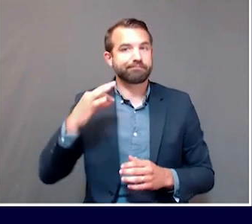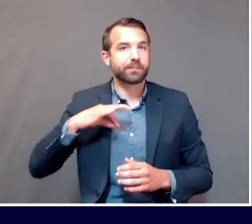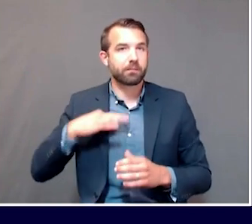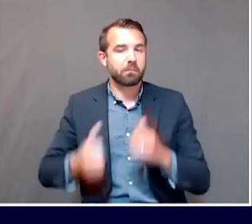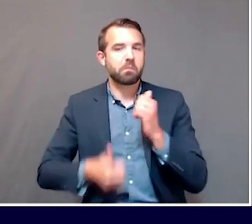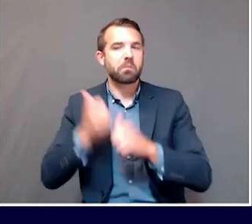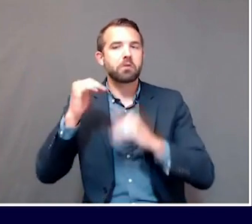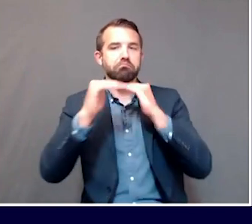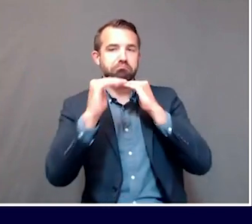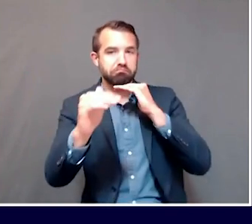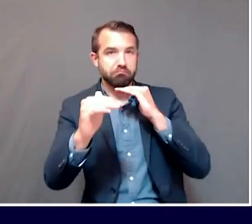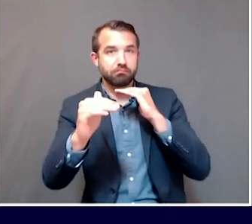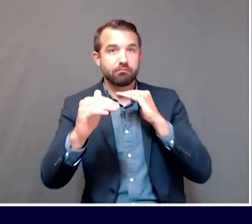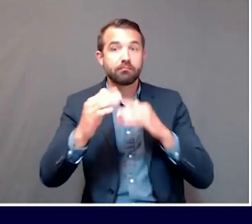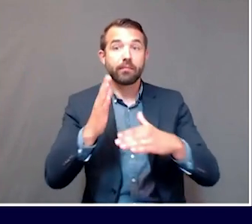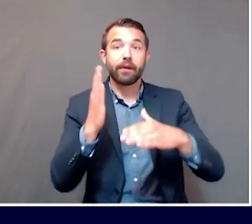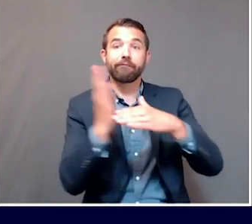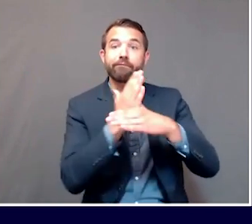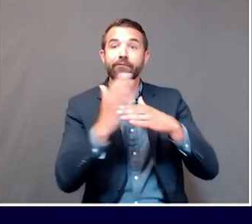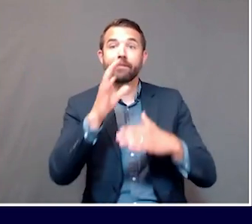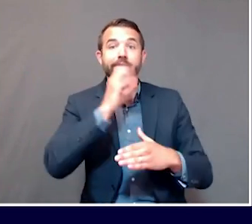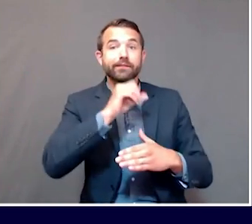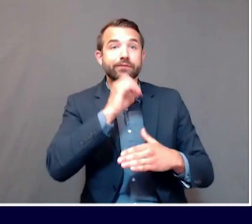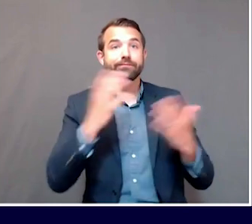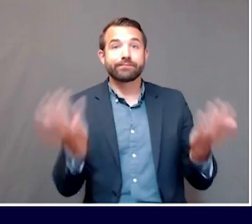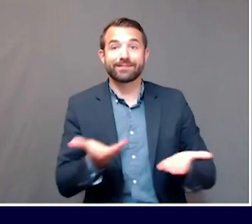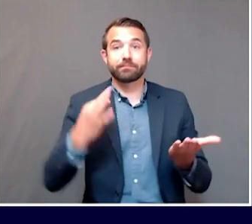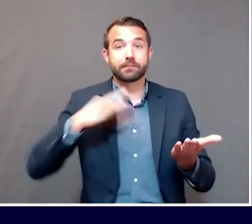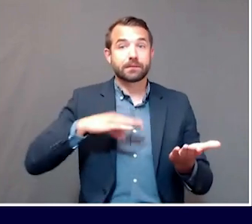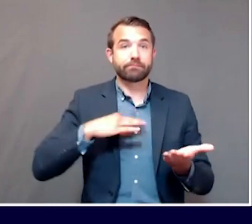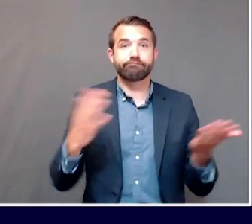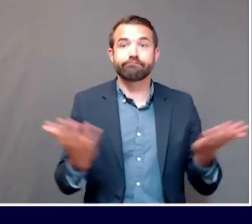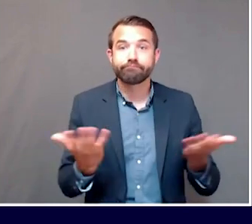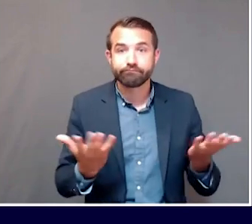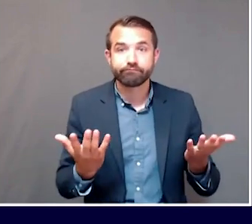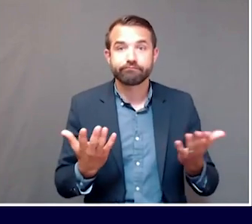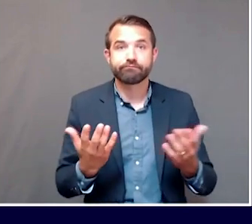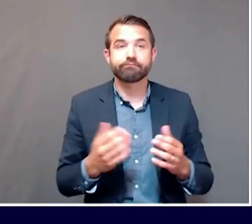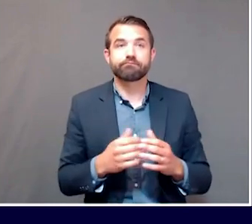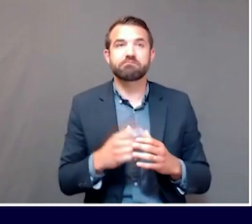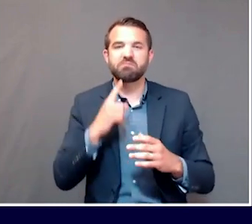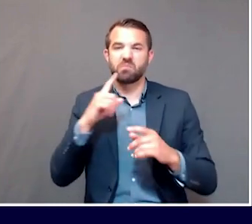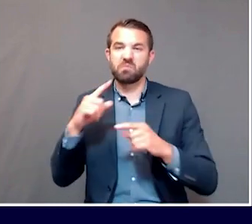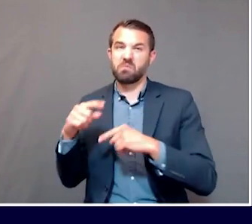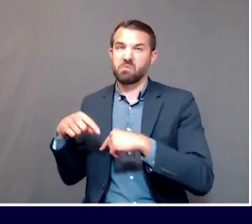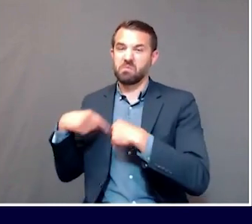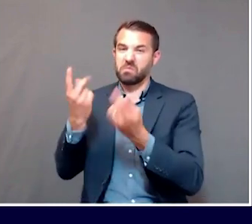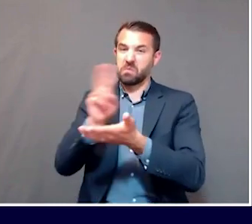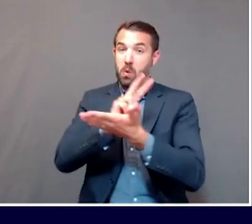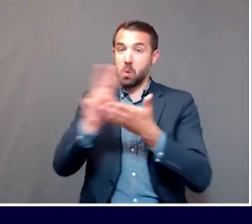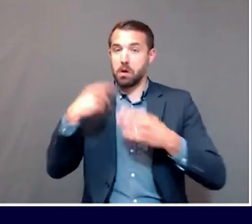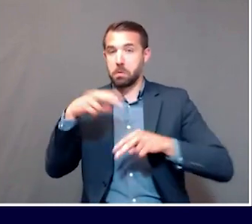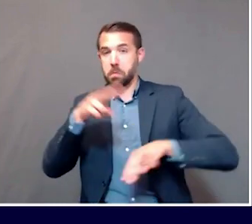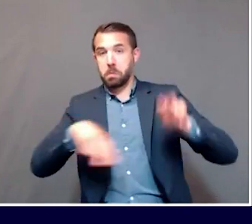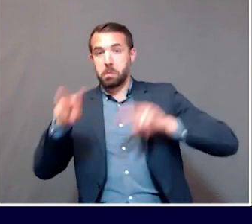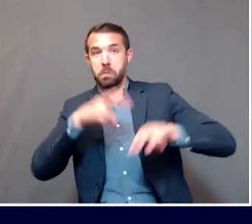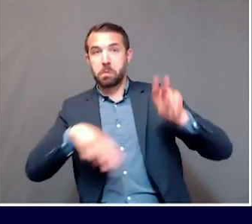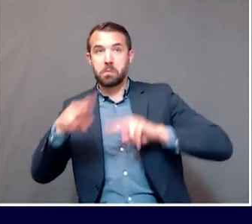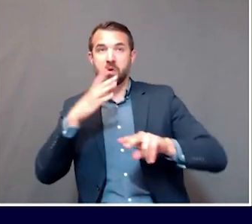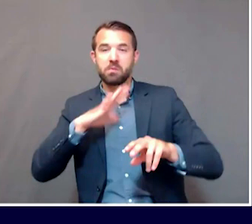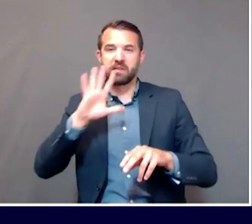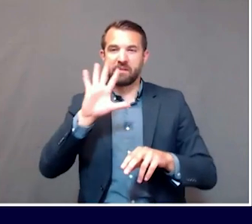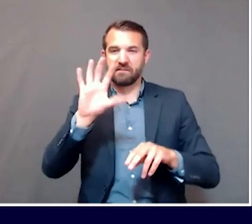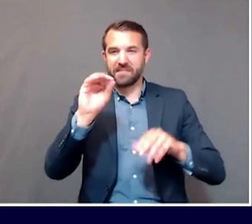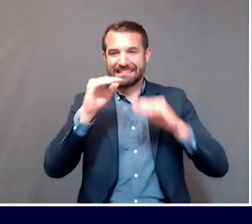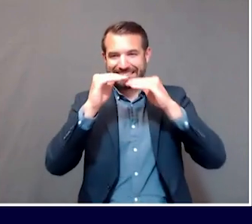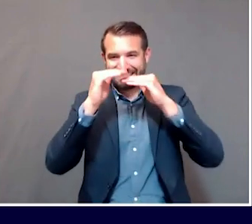diagnosed cases among individuals in Maine has dipped ever so slightly in the past 2 weeks from just over 50 to just under